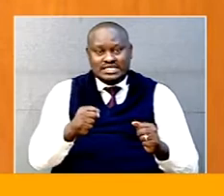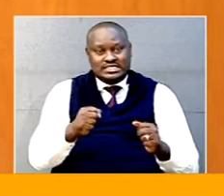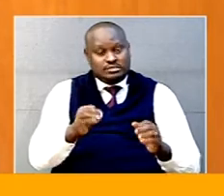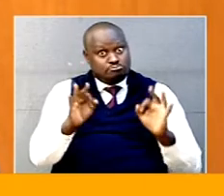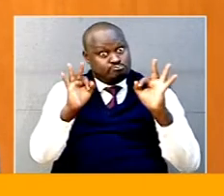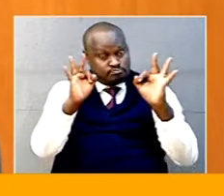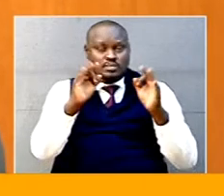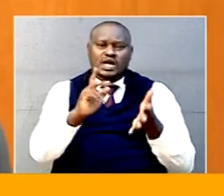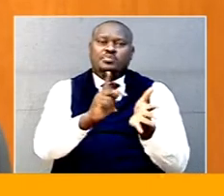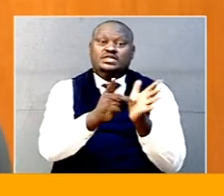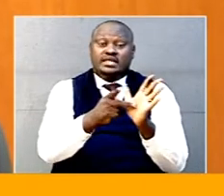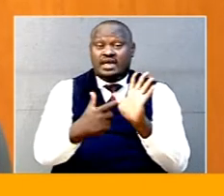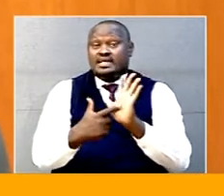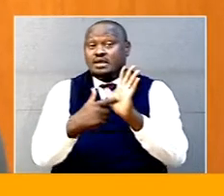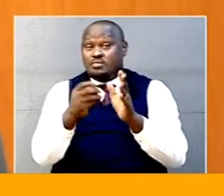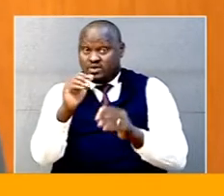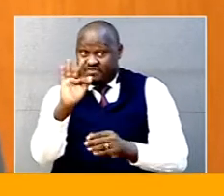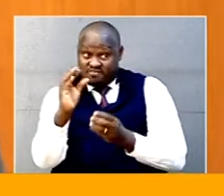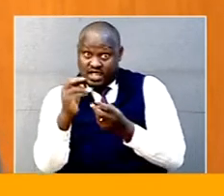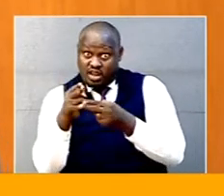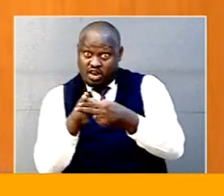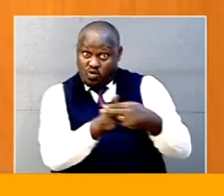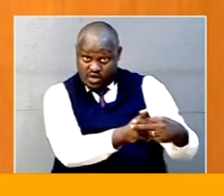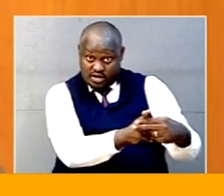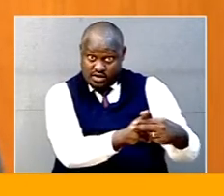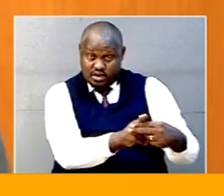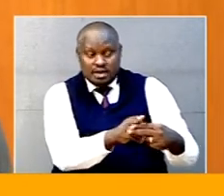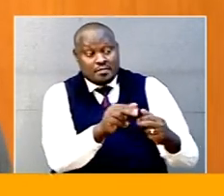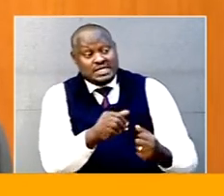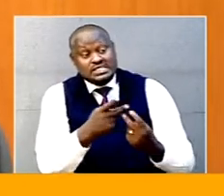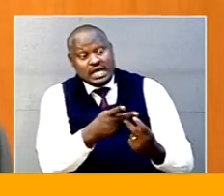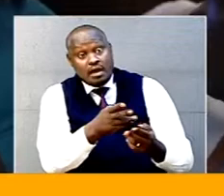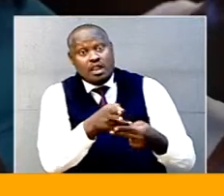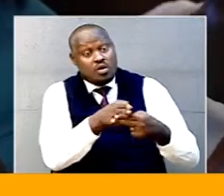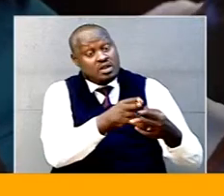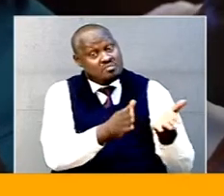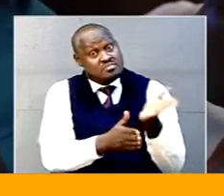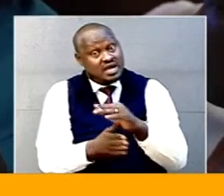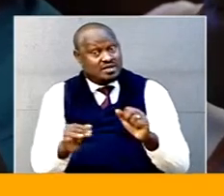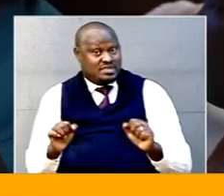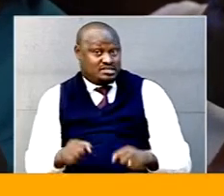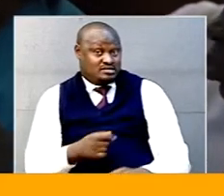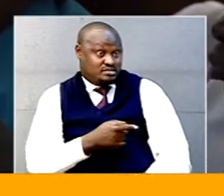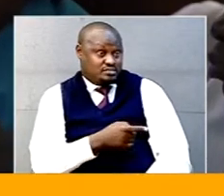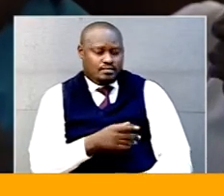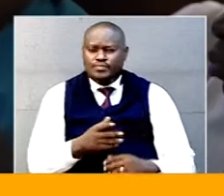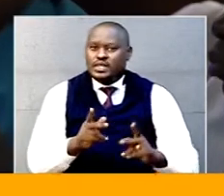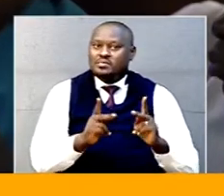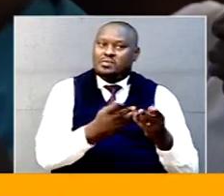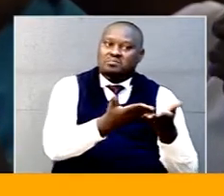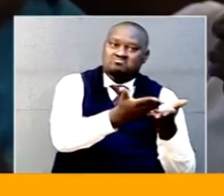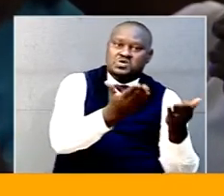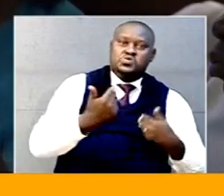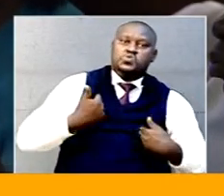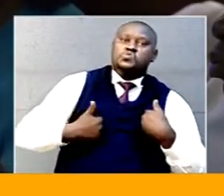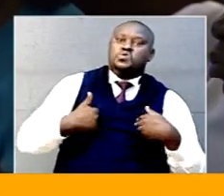we give you a loan, we have to assure ourselves that that loan will be repaid. Interested institutions and business entities will